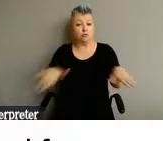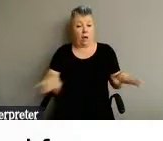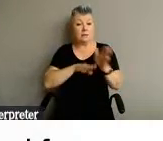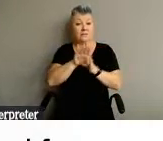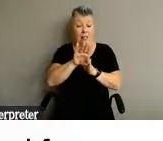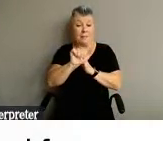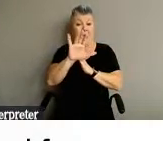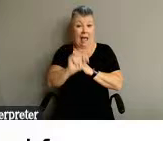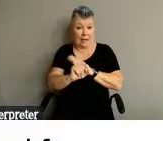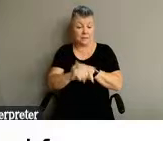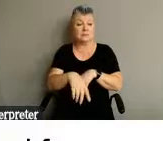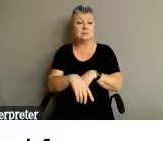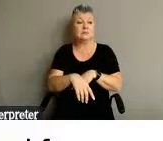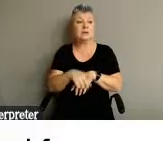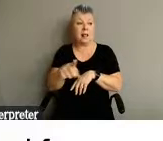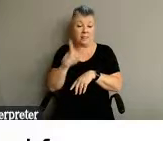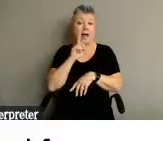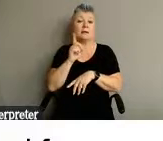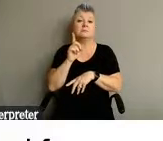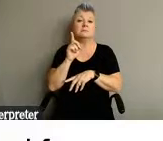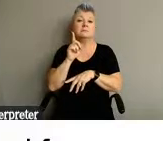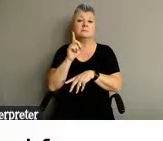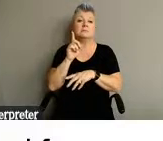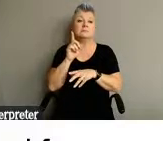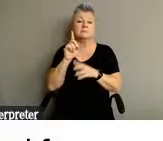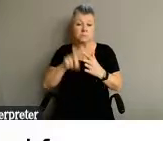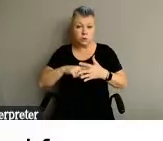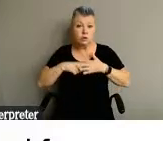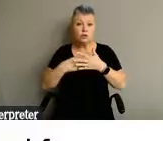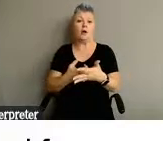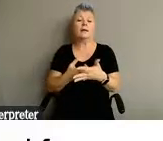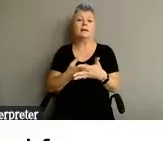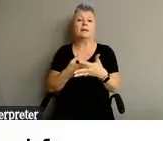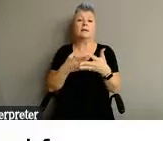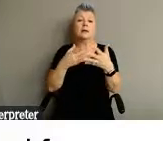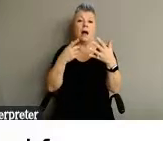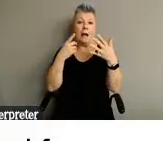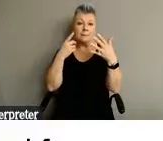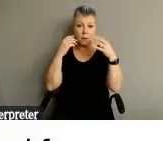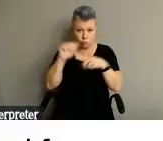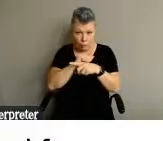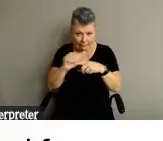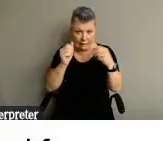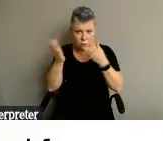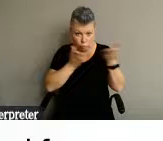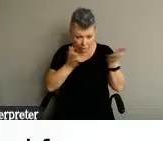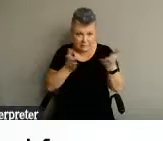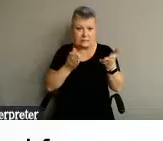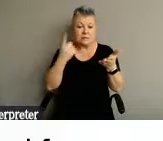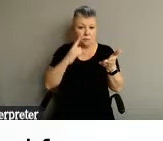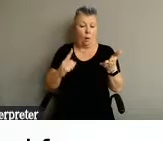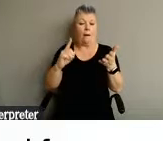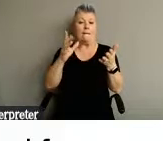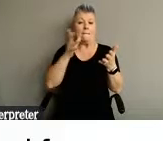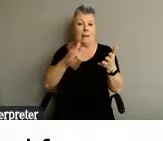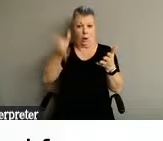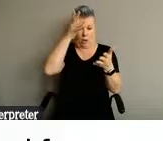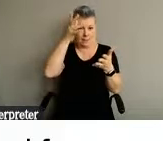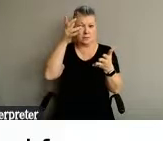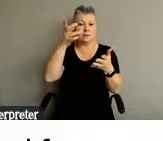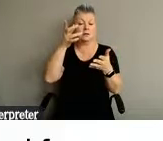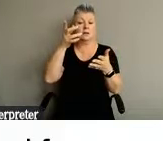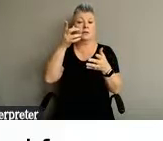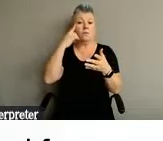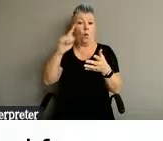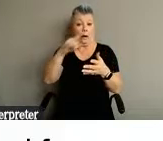1984 mandated screening services and parent education for birth to 5 individuals.